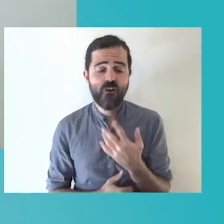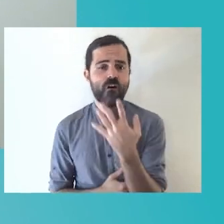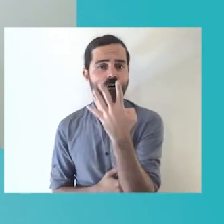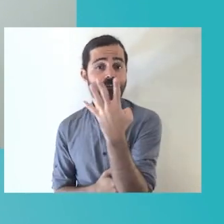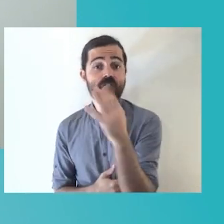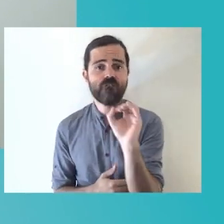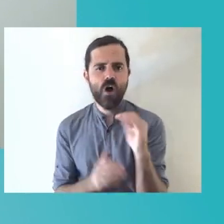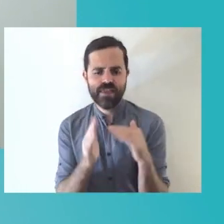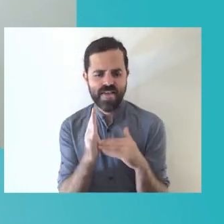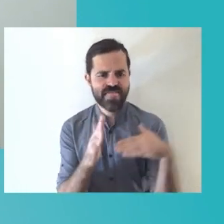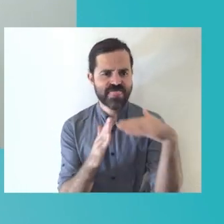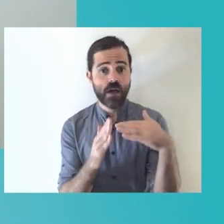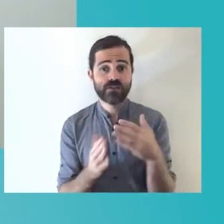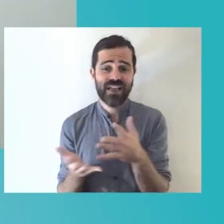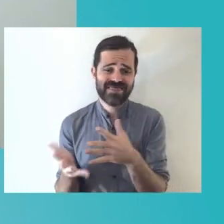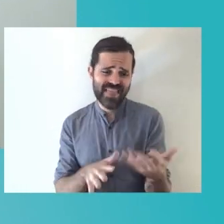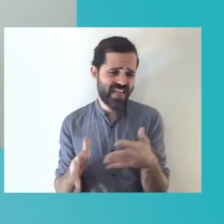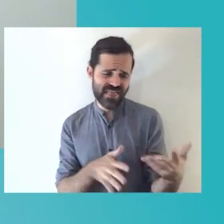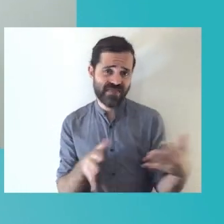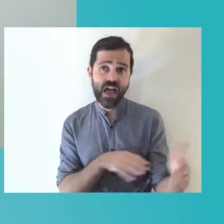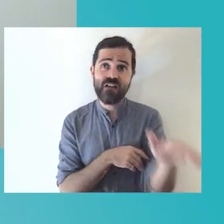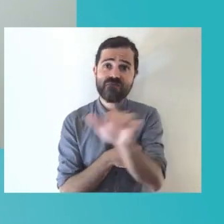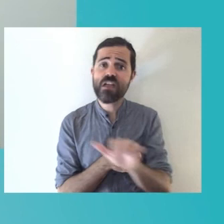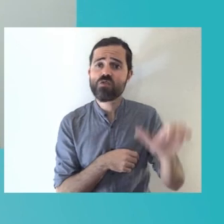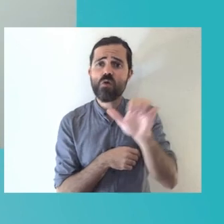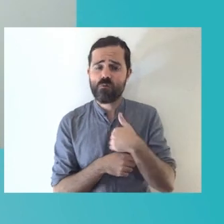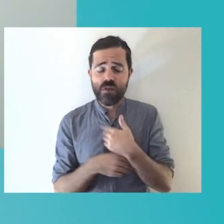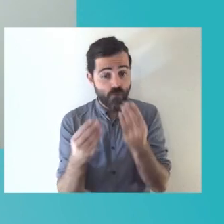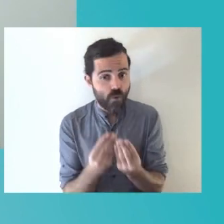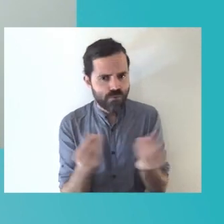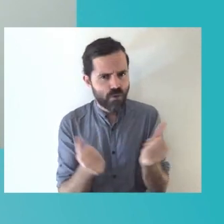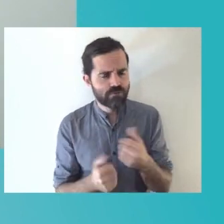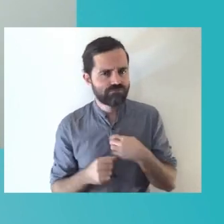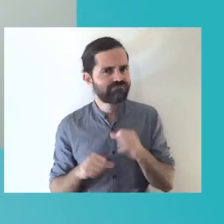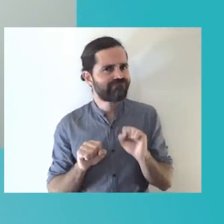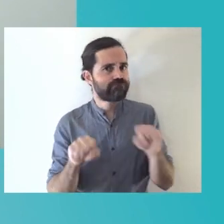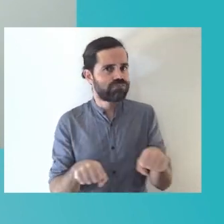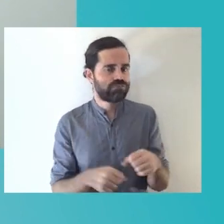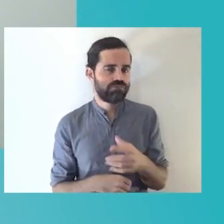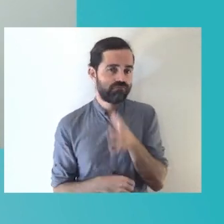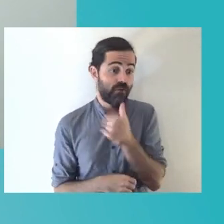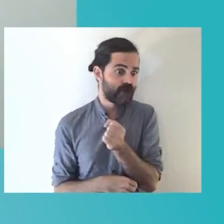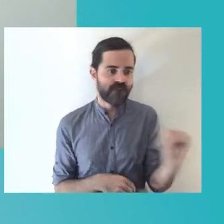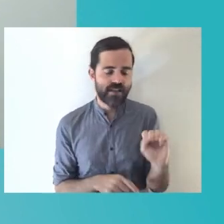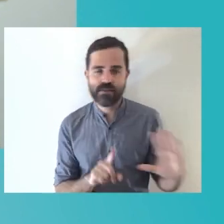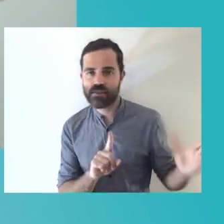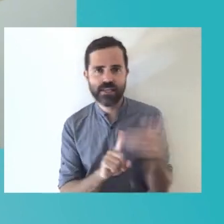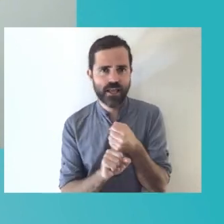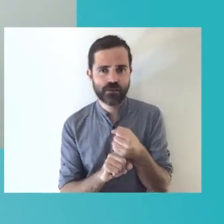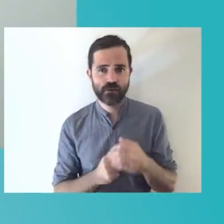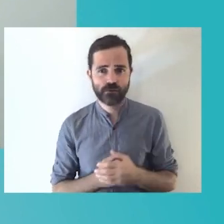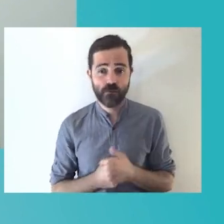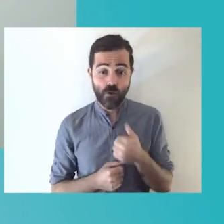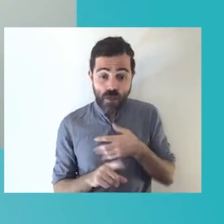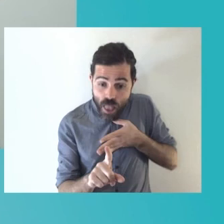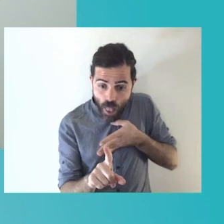in Europe every year. And these two indicators are very important for us, not only because they measure the social impact that we